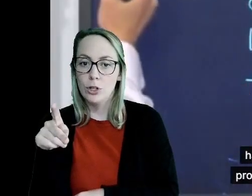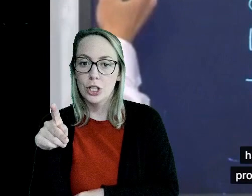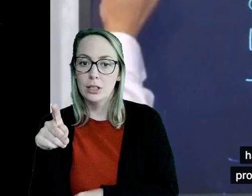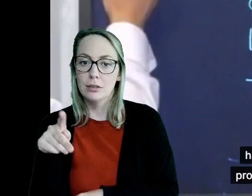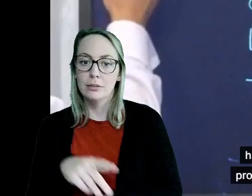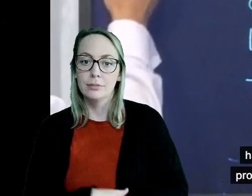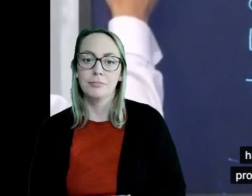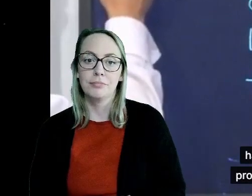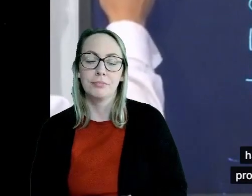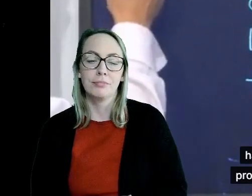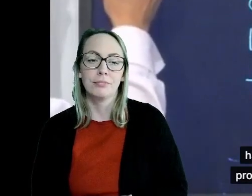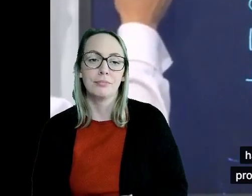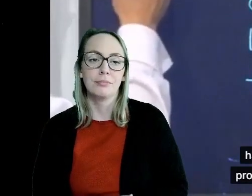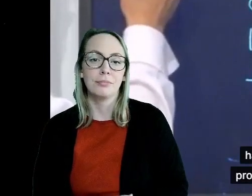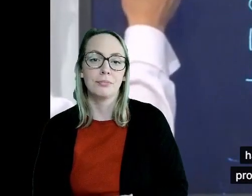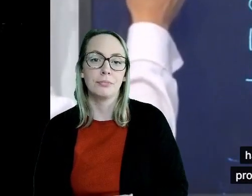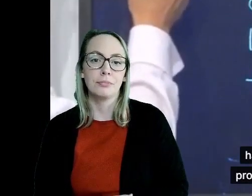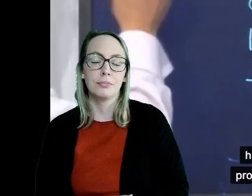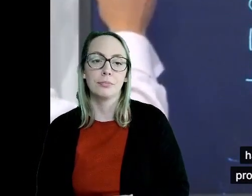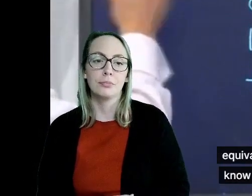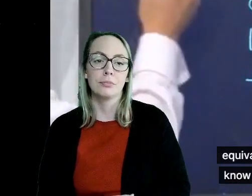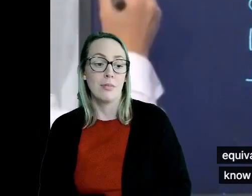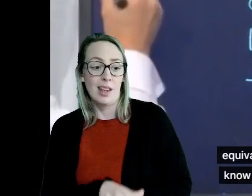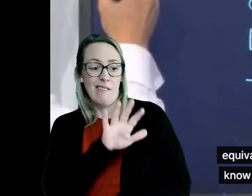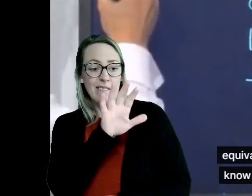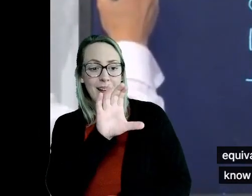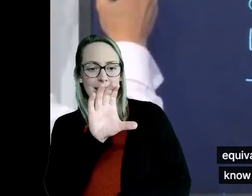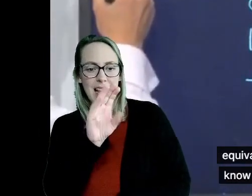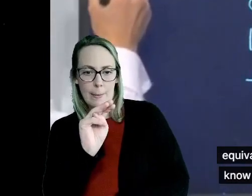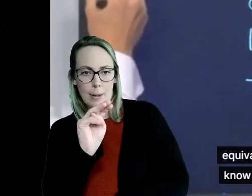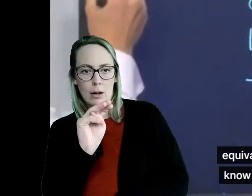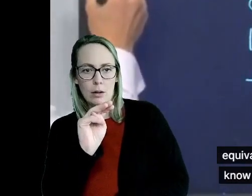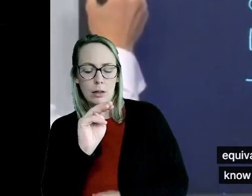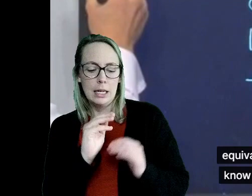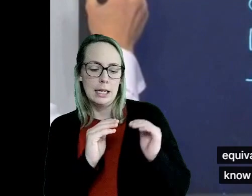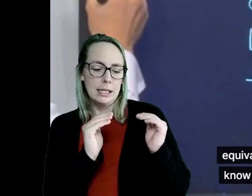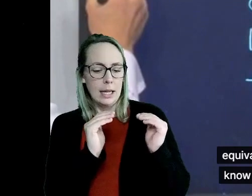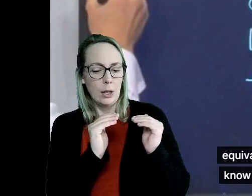So 5 centimeters is the equivalent of